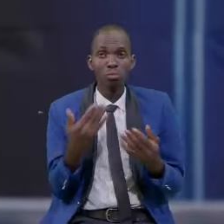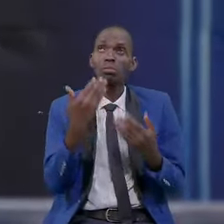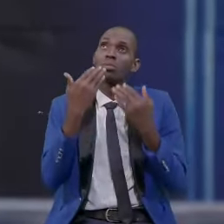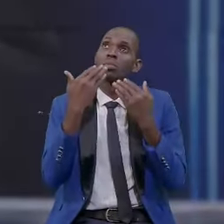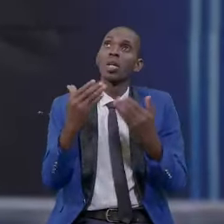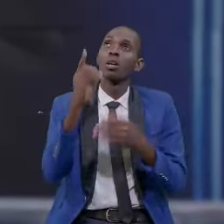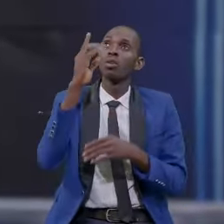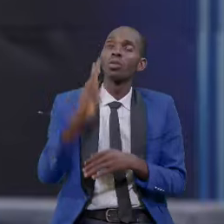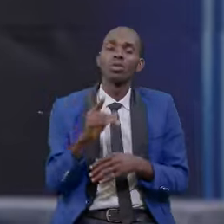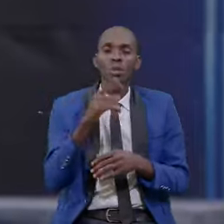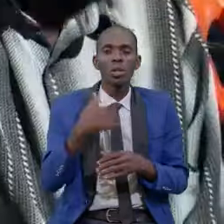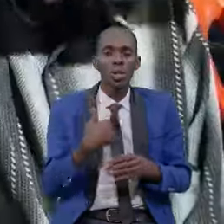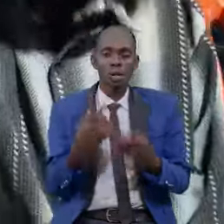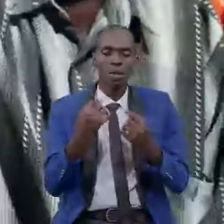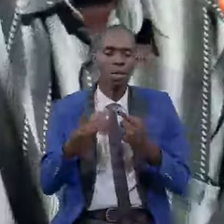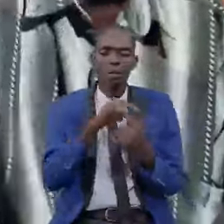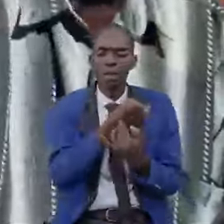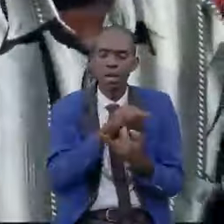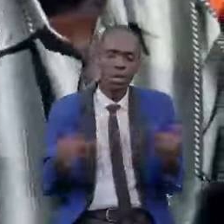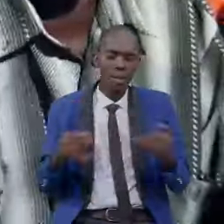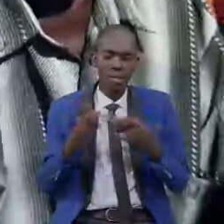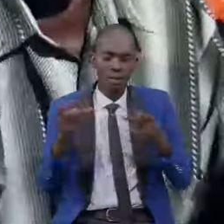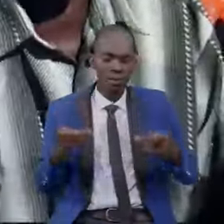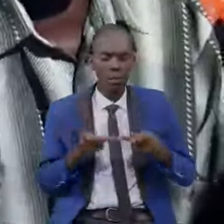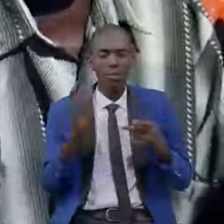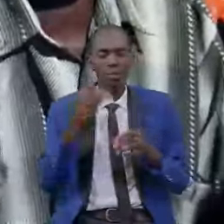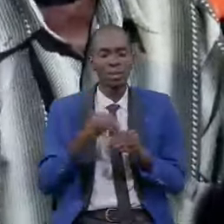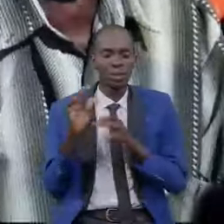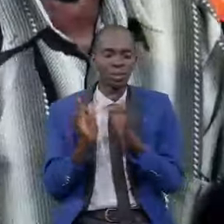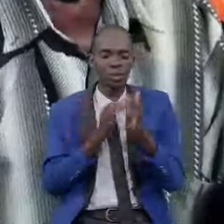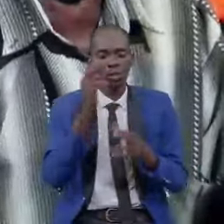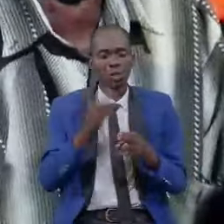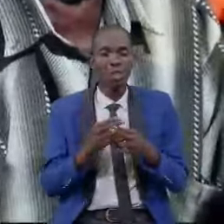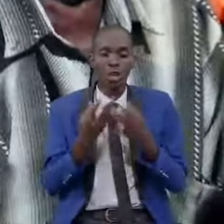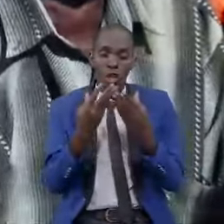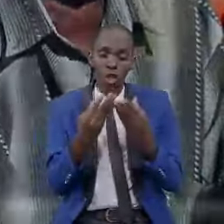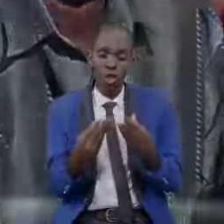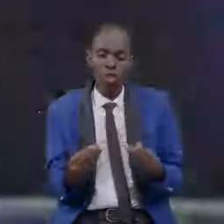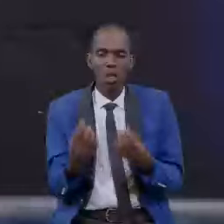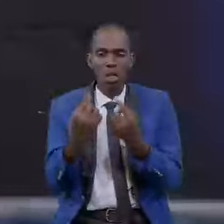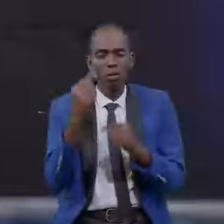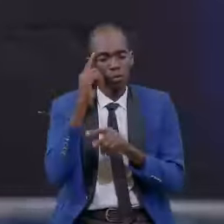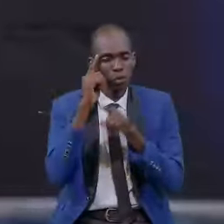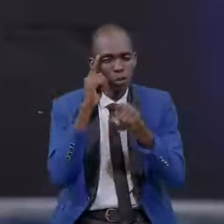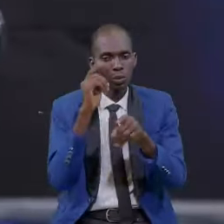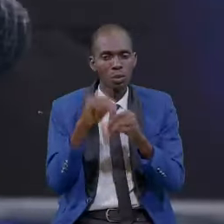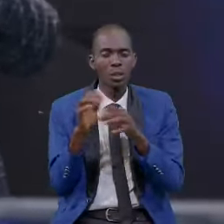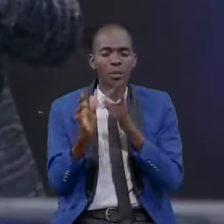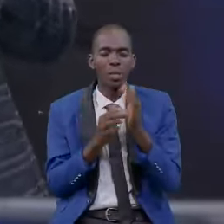have come to the final place. Solution has come. Healing has